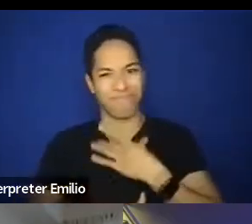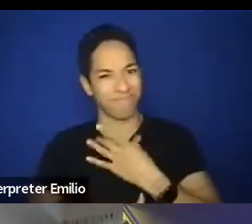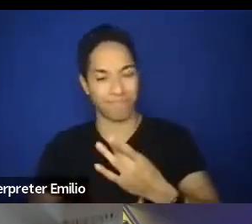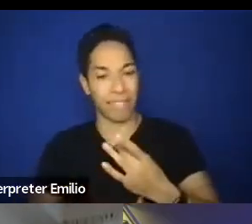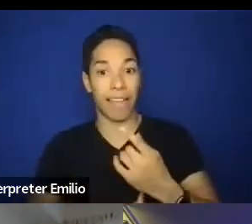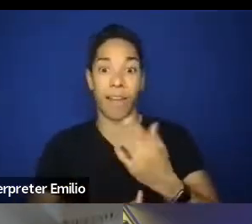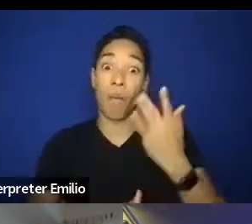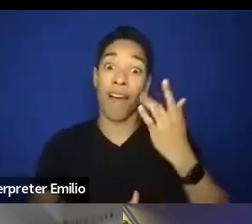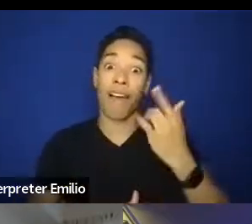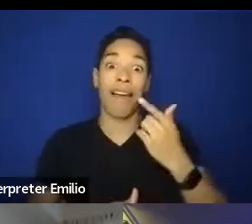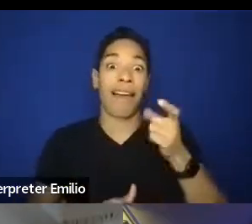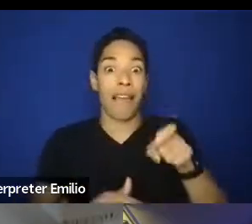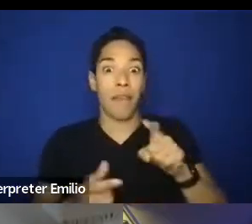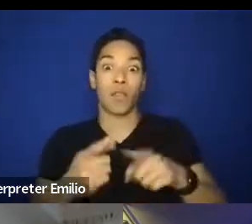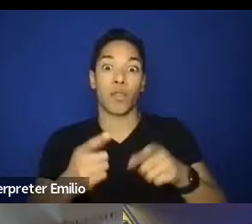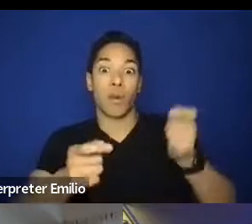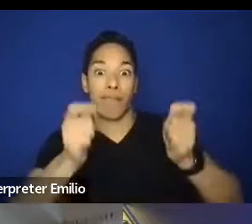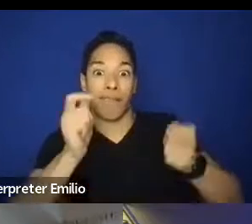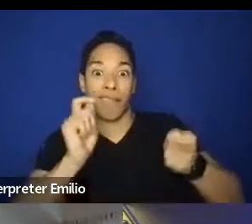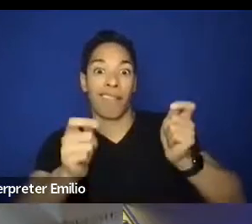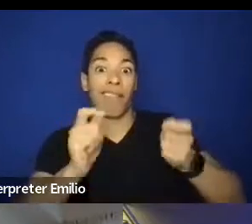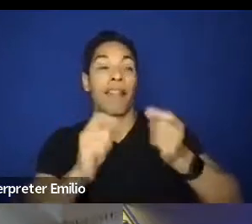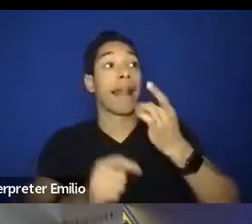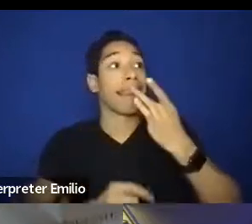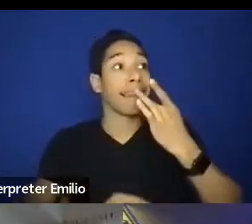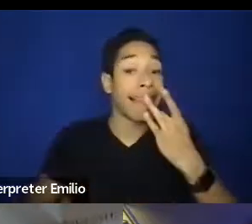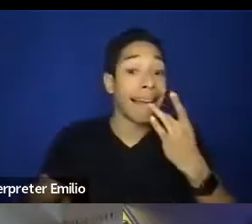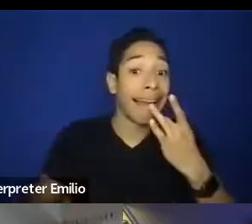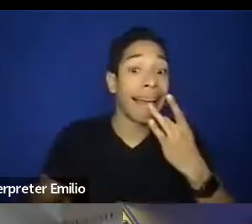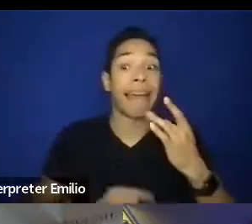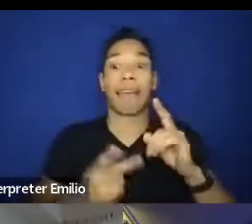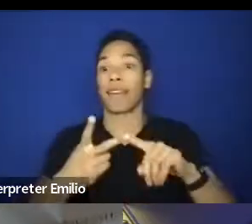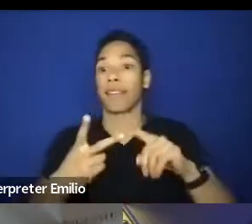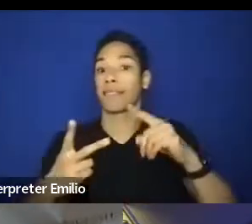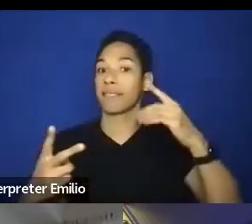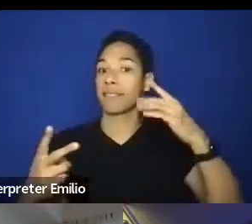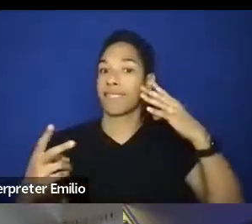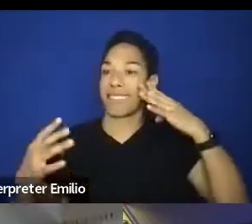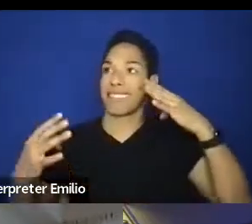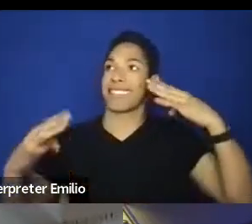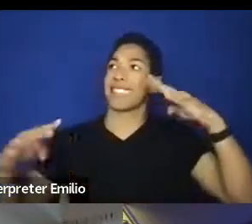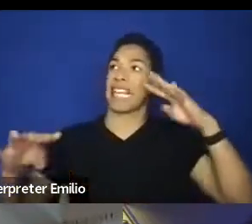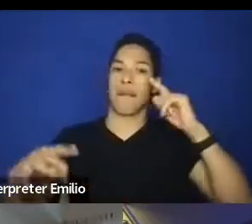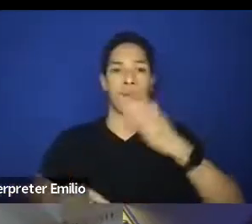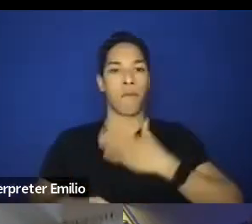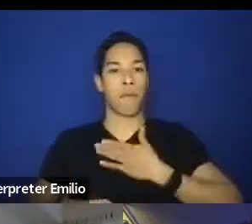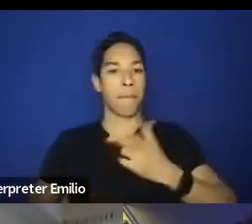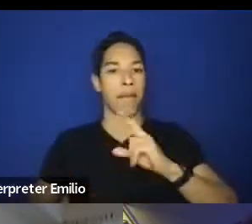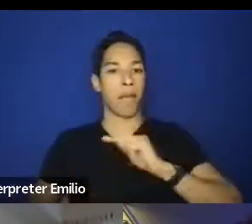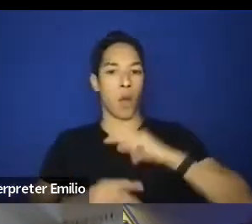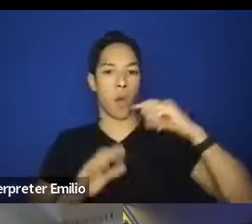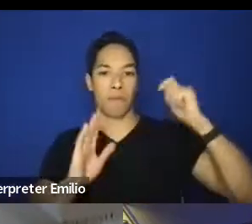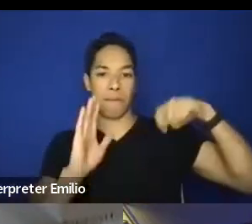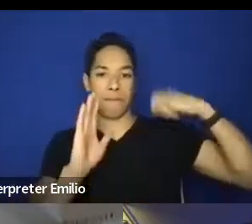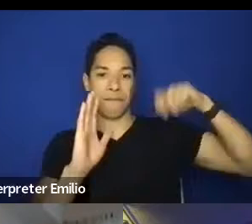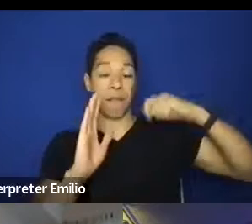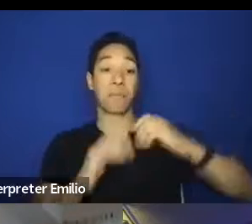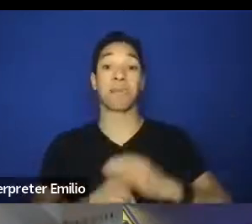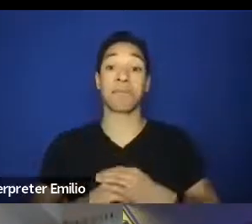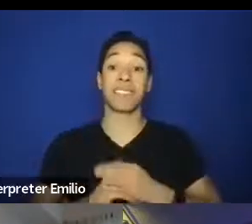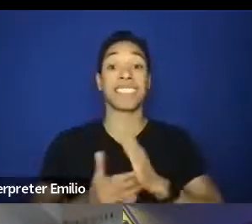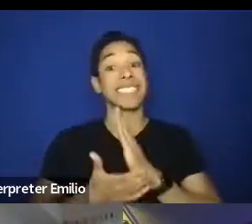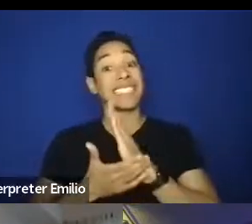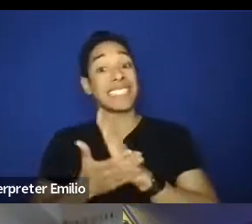light and do the sound of my own audition. Some others say, it's great. I can audition for